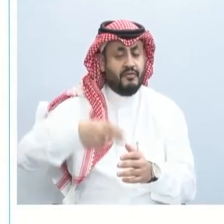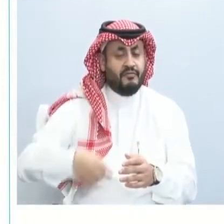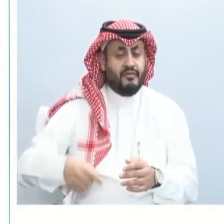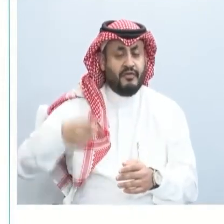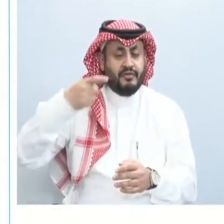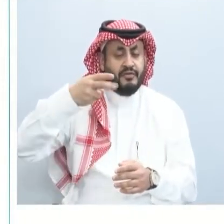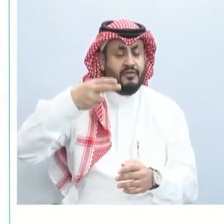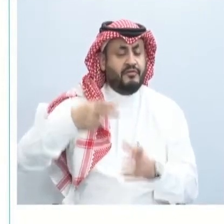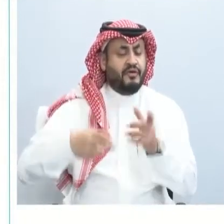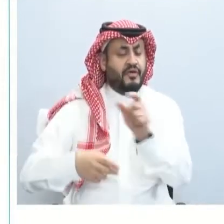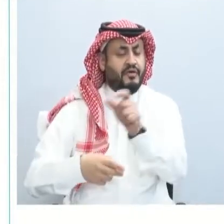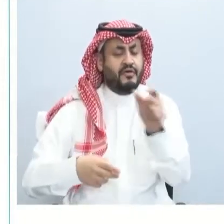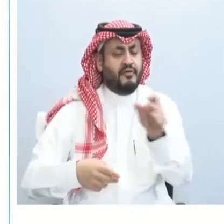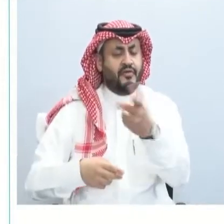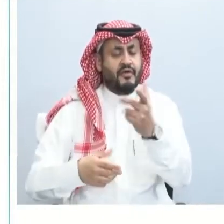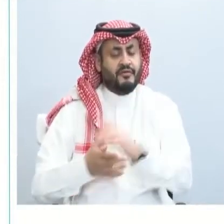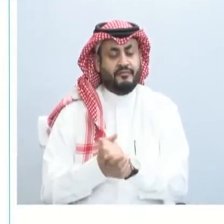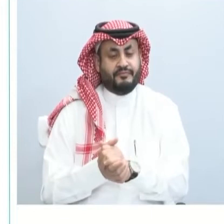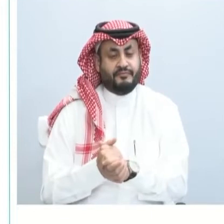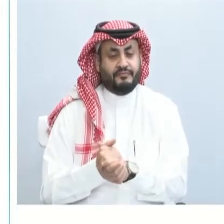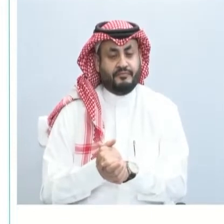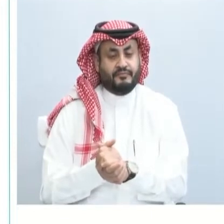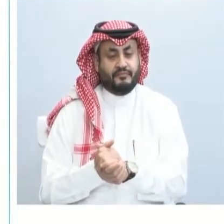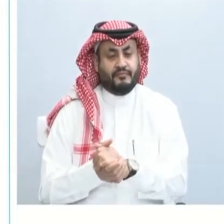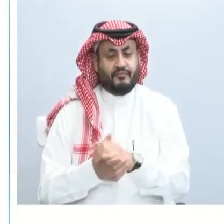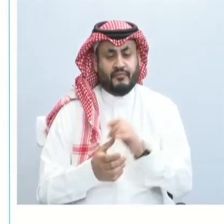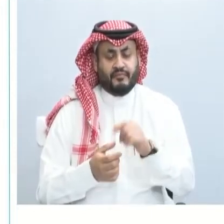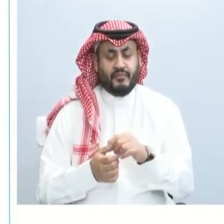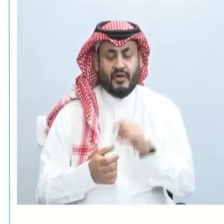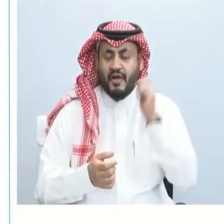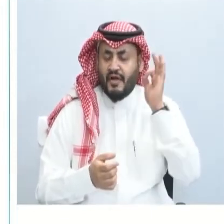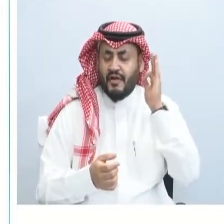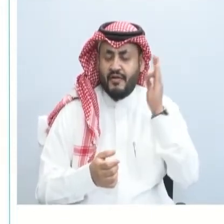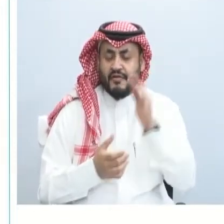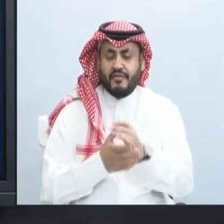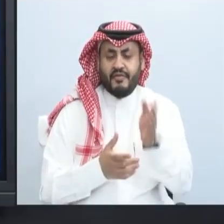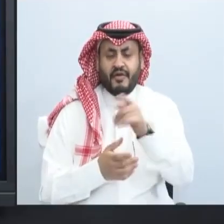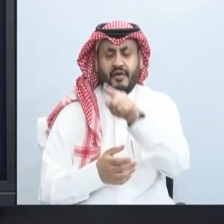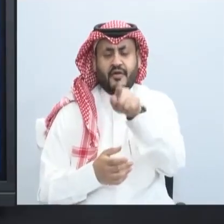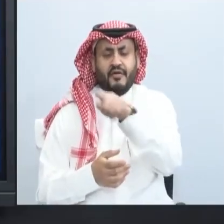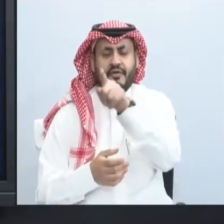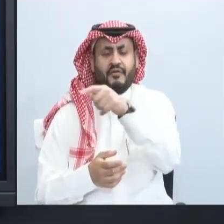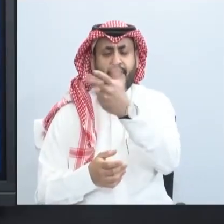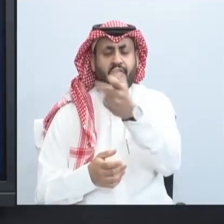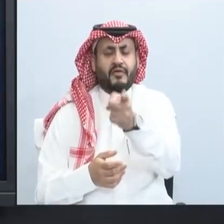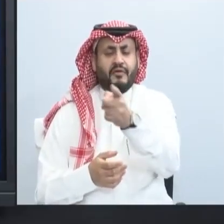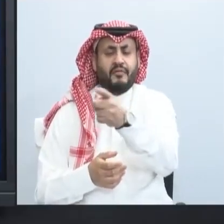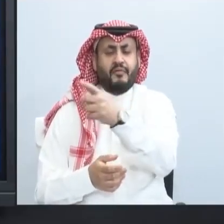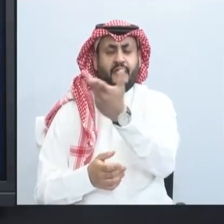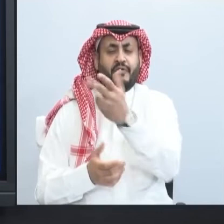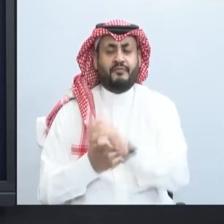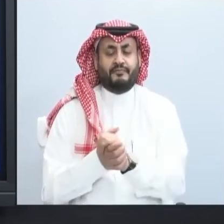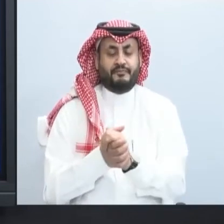So here, for each one, you're going to listen to a word, and after you listen, just decide